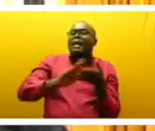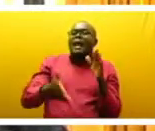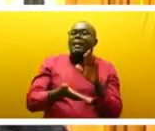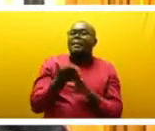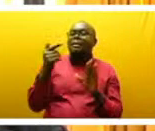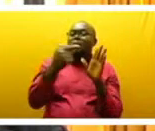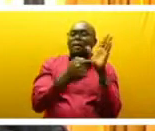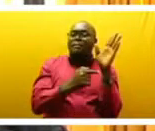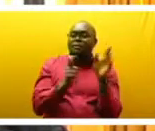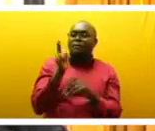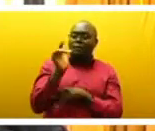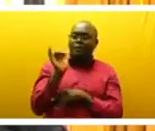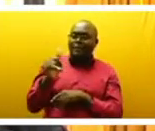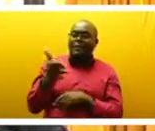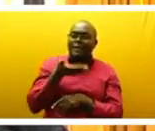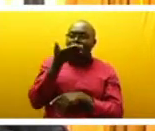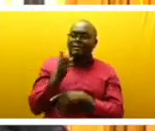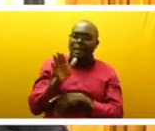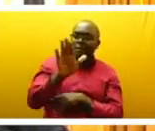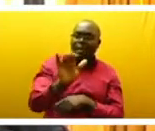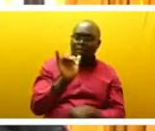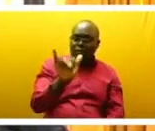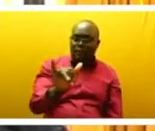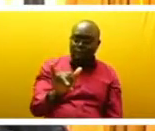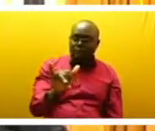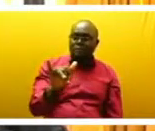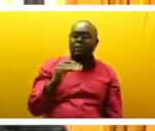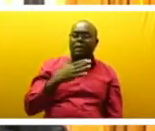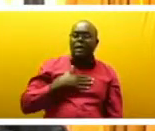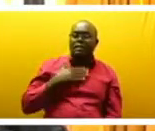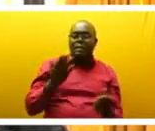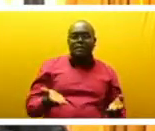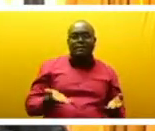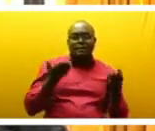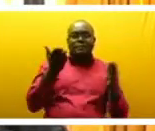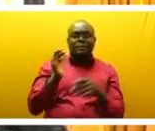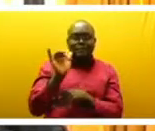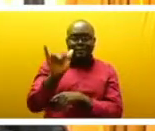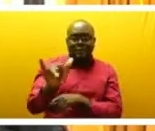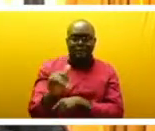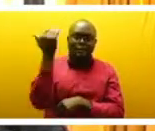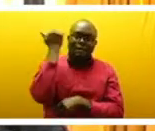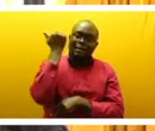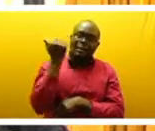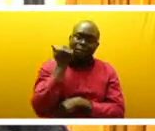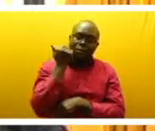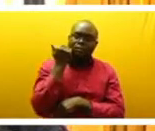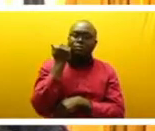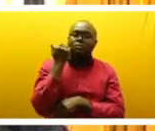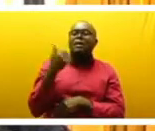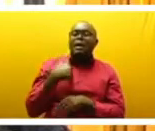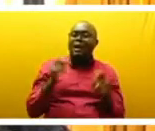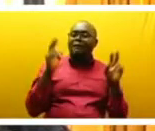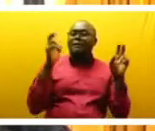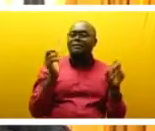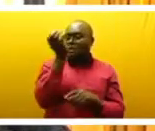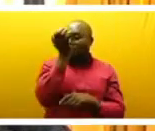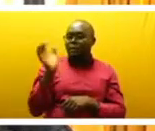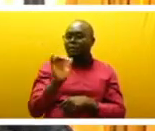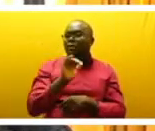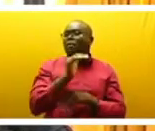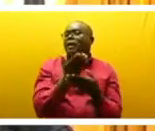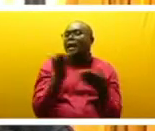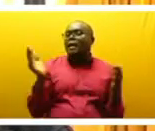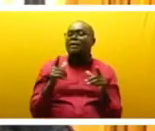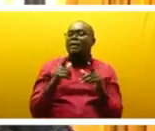point of law that he responded to. In my submission, therefore, the court will be perfectly entitled to disregard every